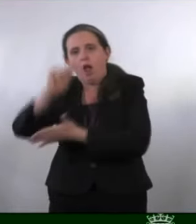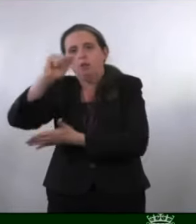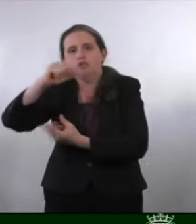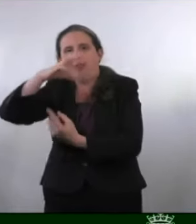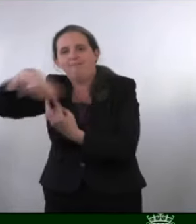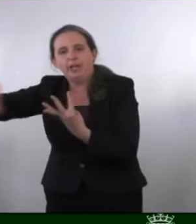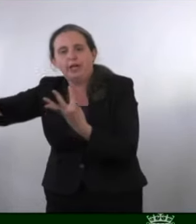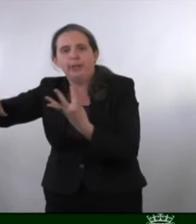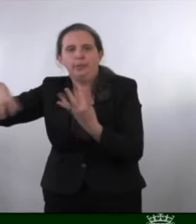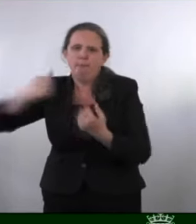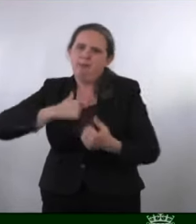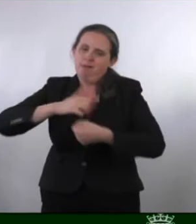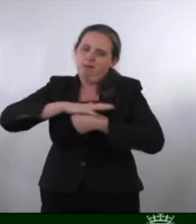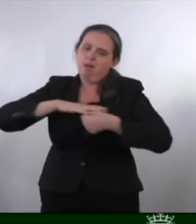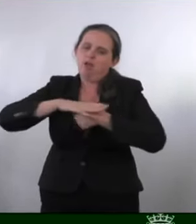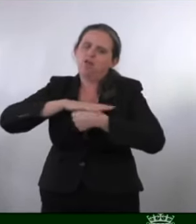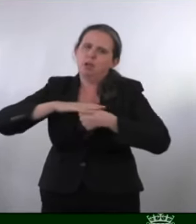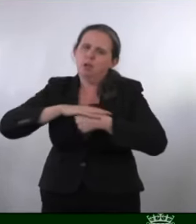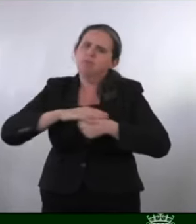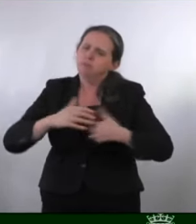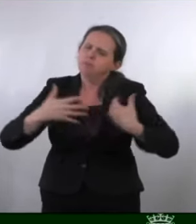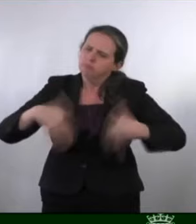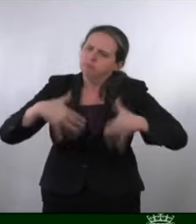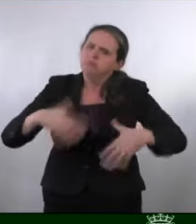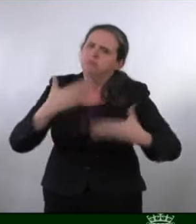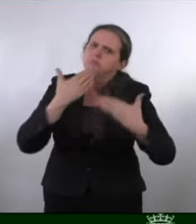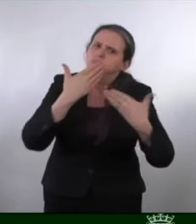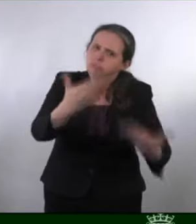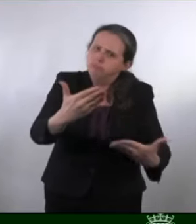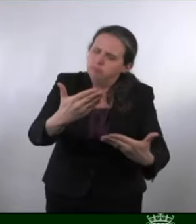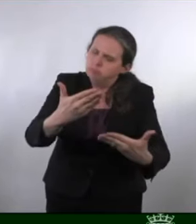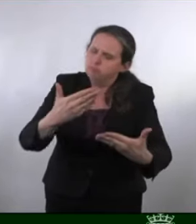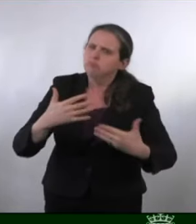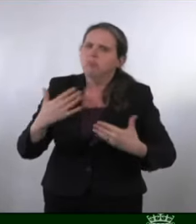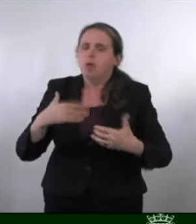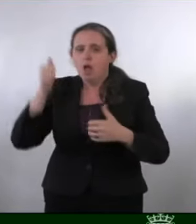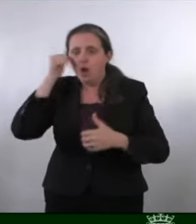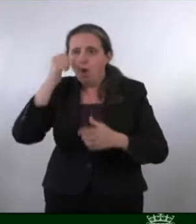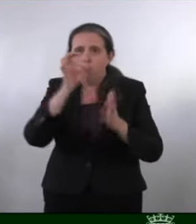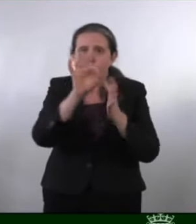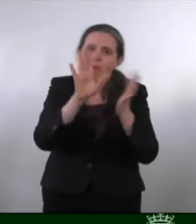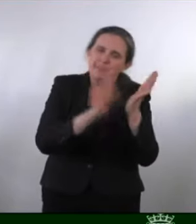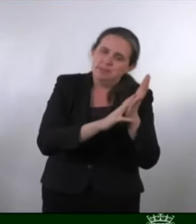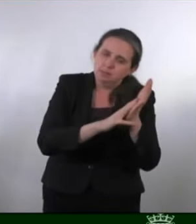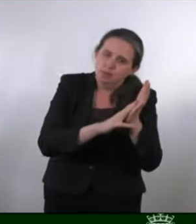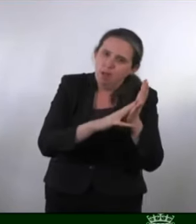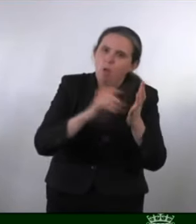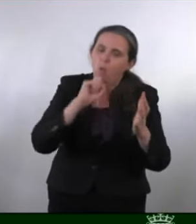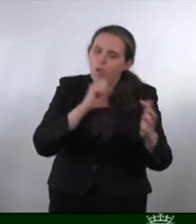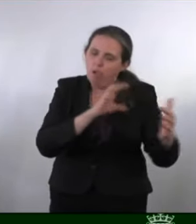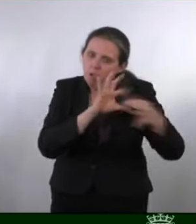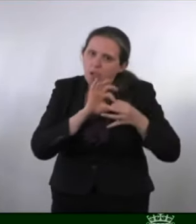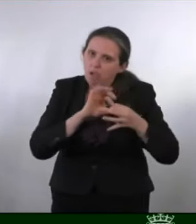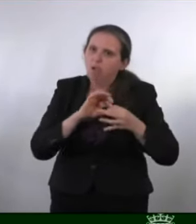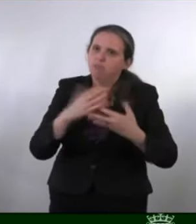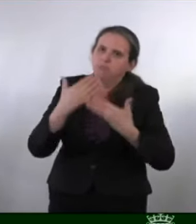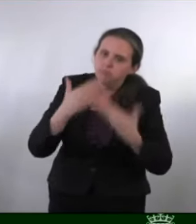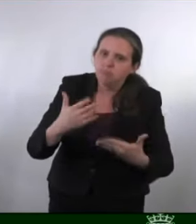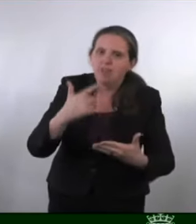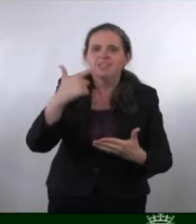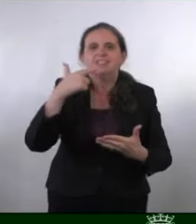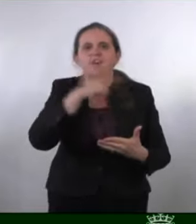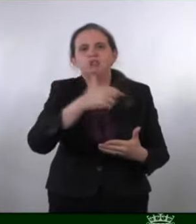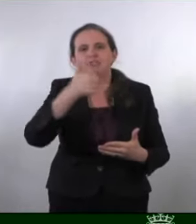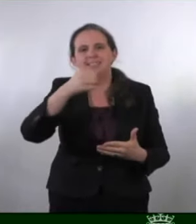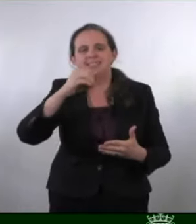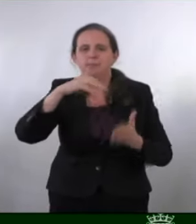the Prime Minister will join me in welcoming the £760,000 grant we received over the weekend to